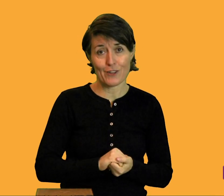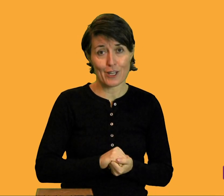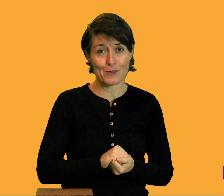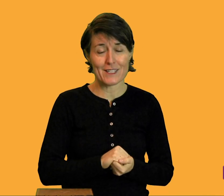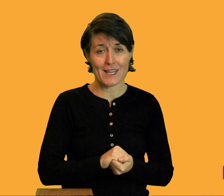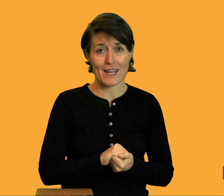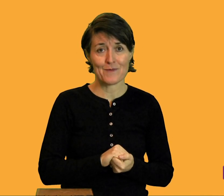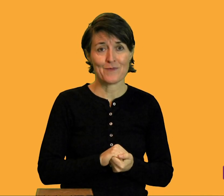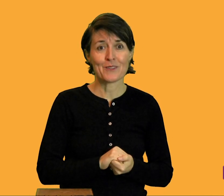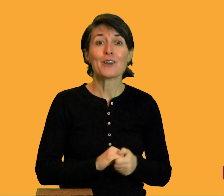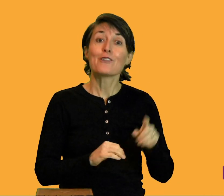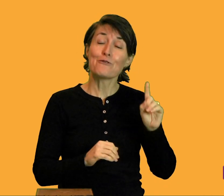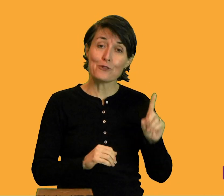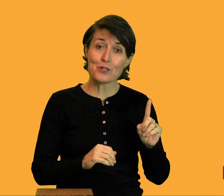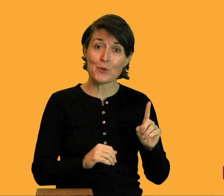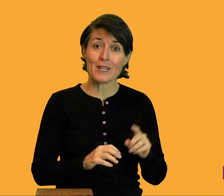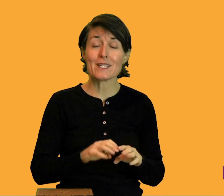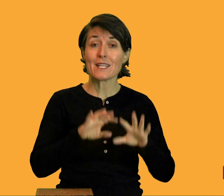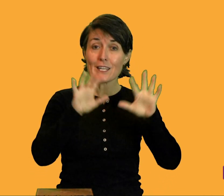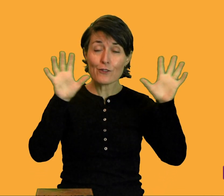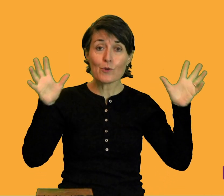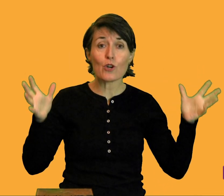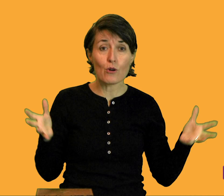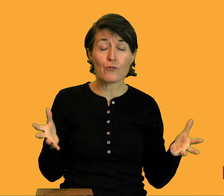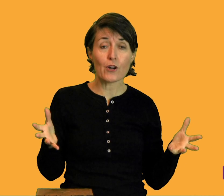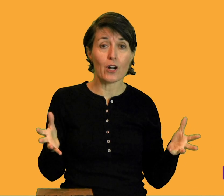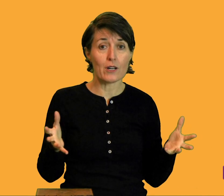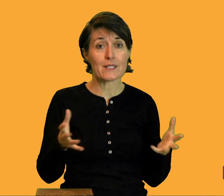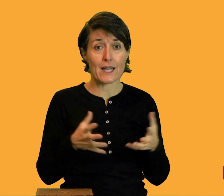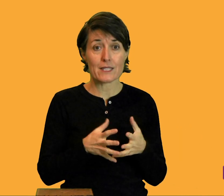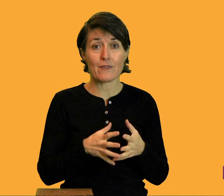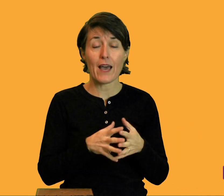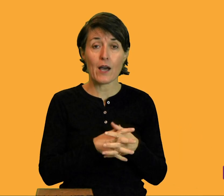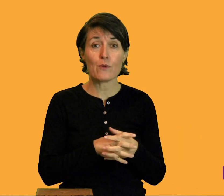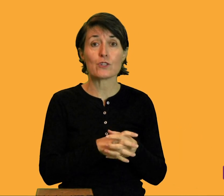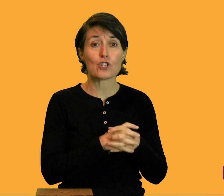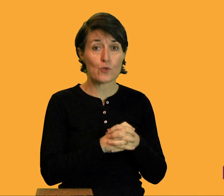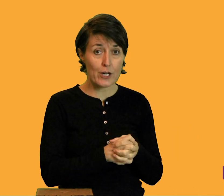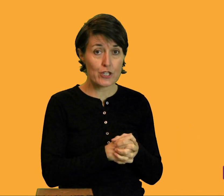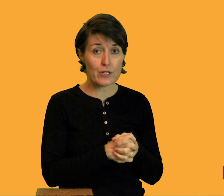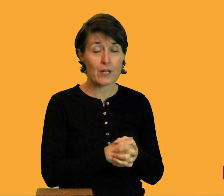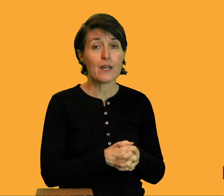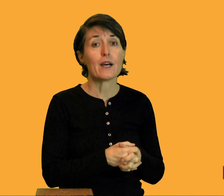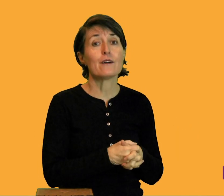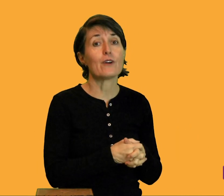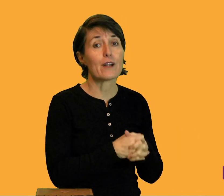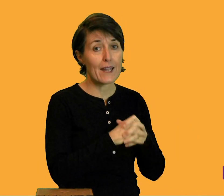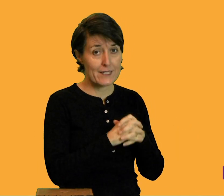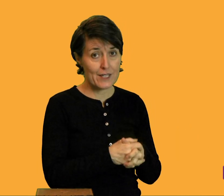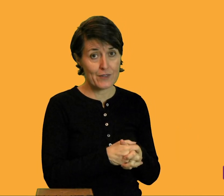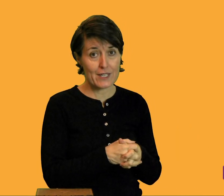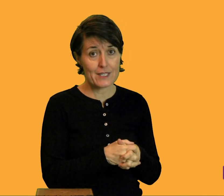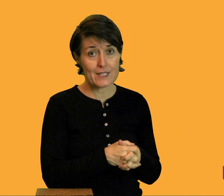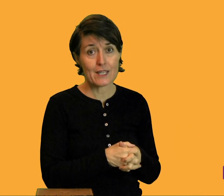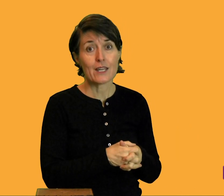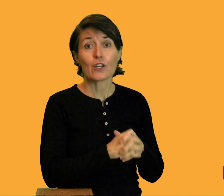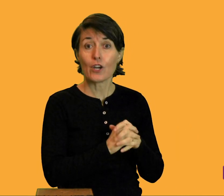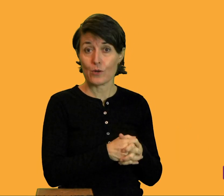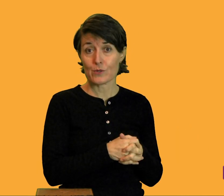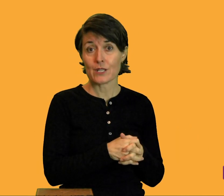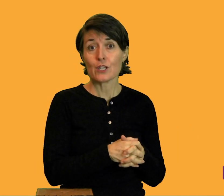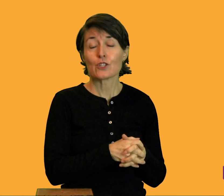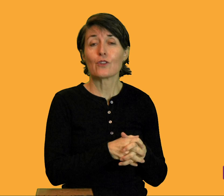things in this video today. The first one is to give you an overall sense of how the structure of our activities